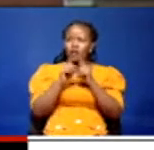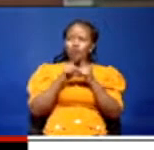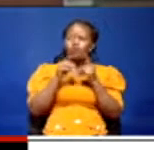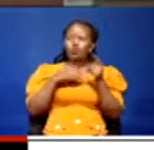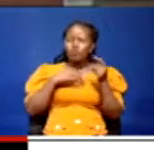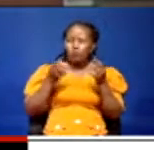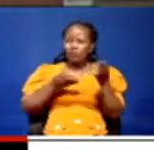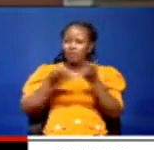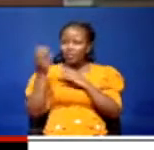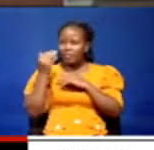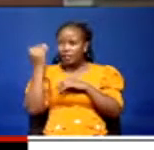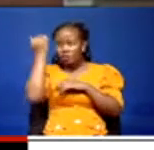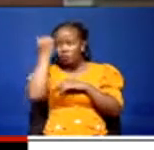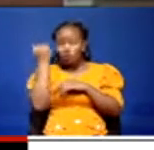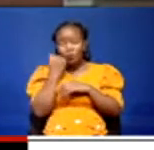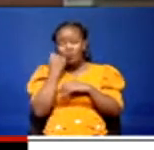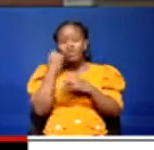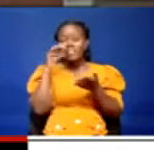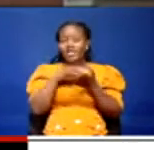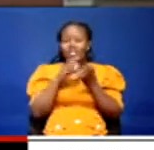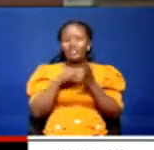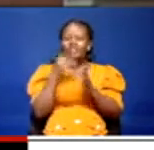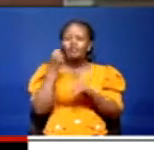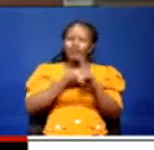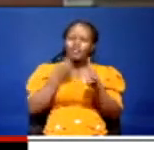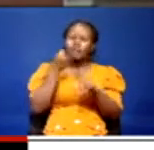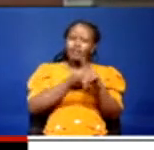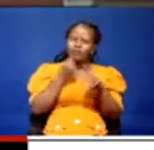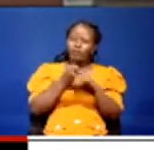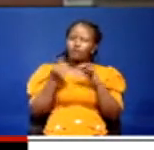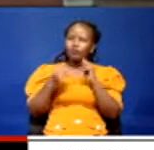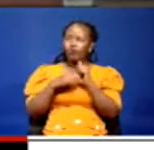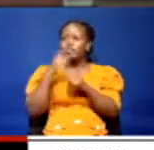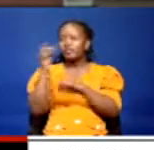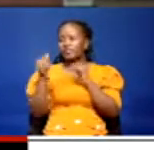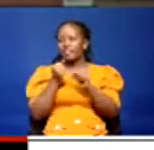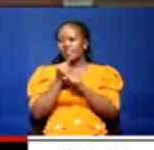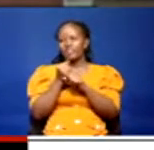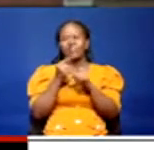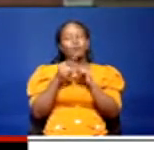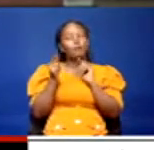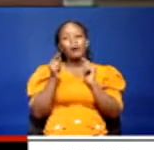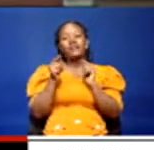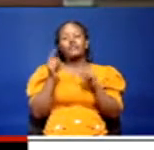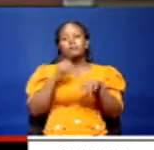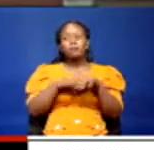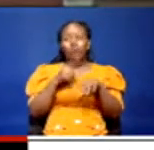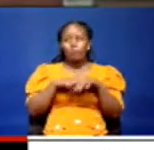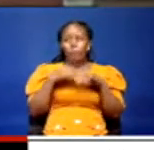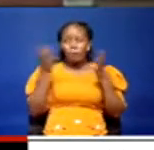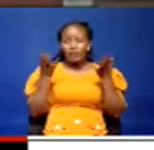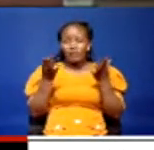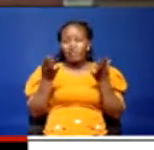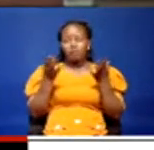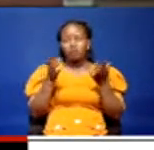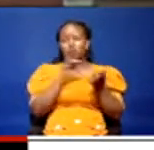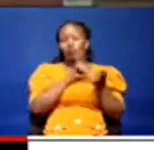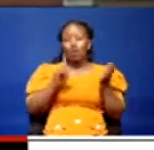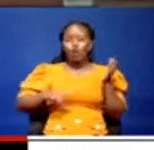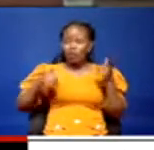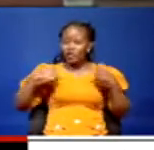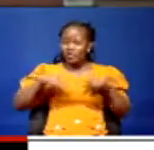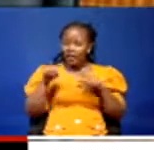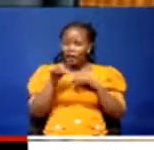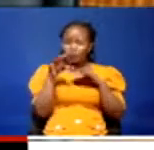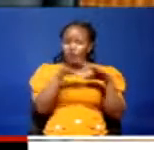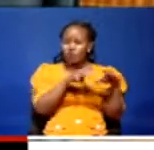won this year. For 6 years we were in court. But this is part of it. When the Lord allows you to go through pain, there's something out there,